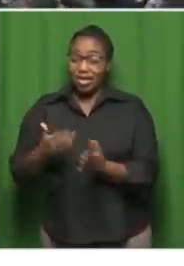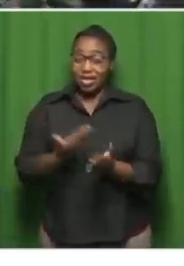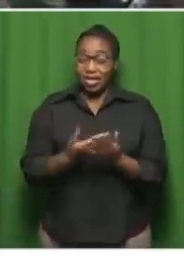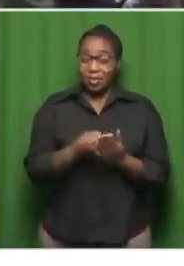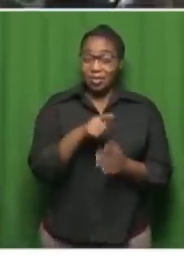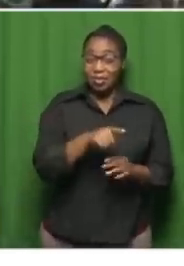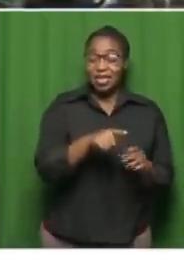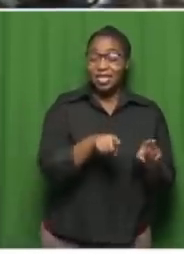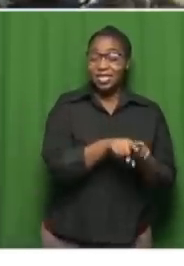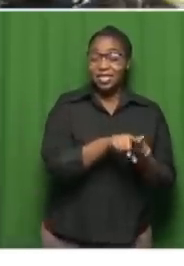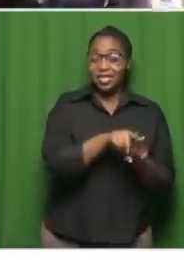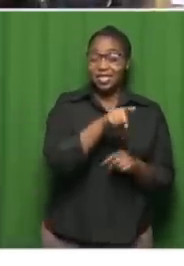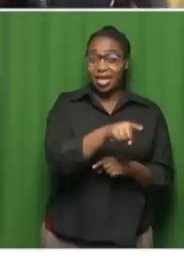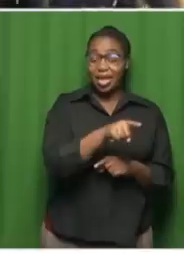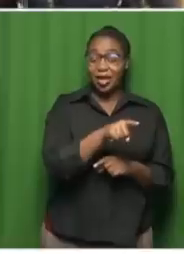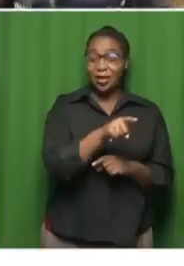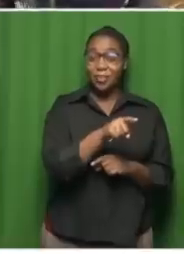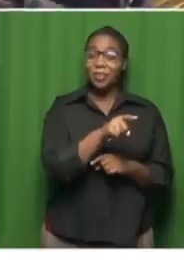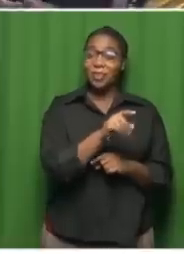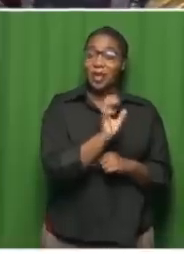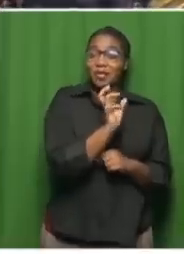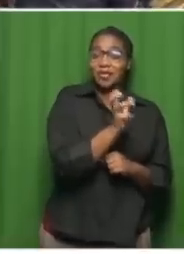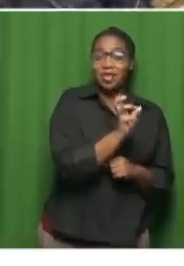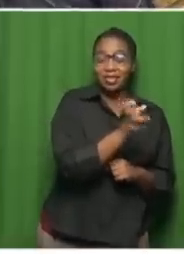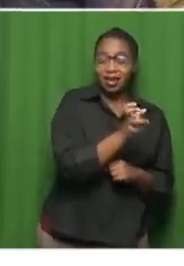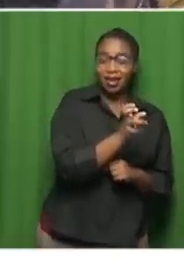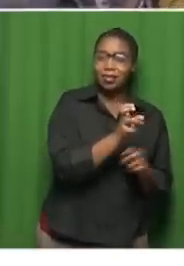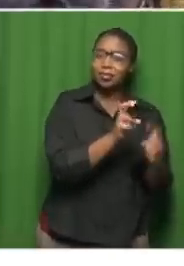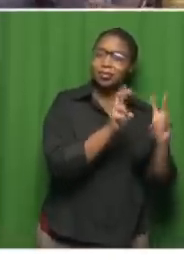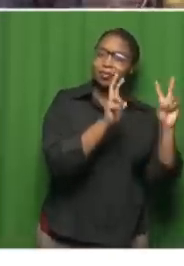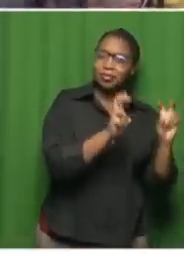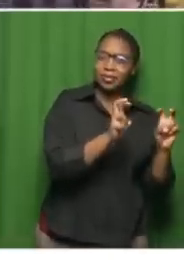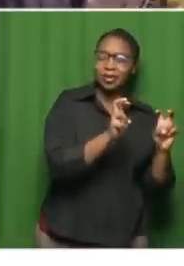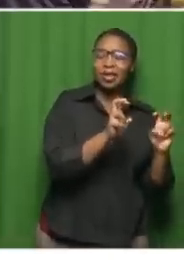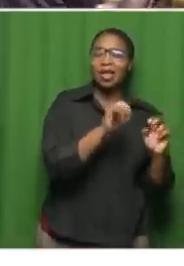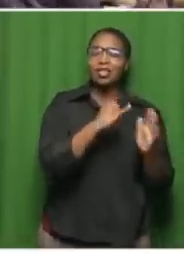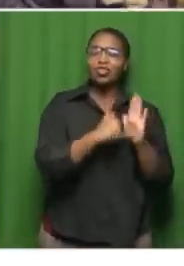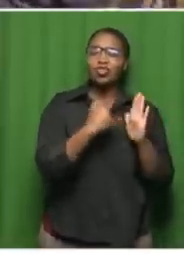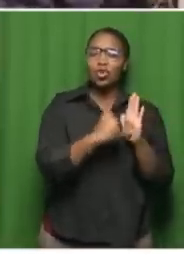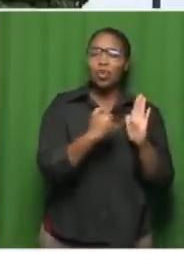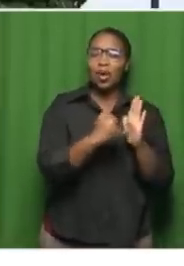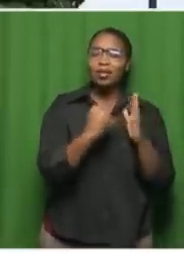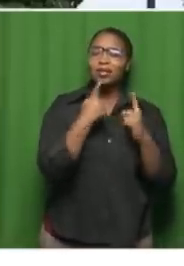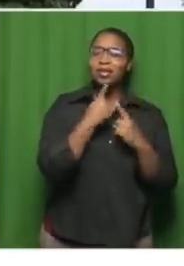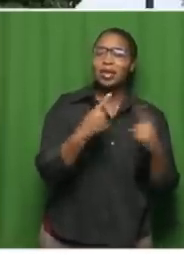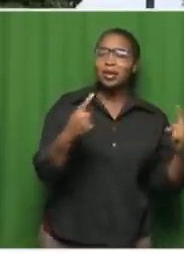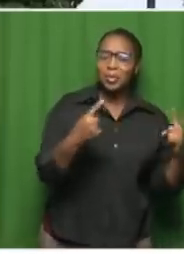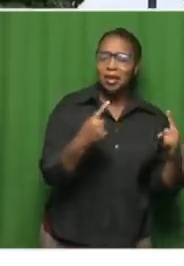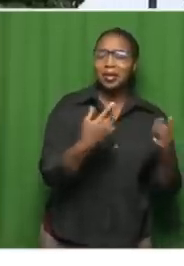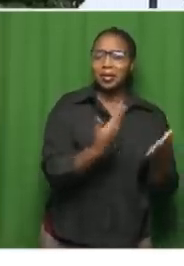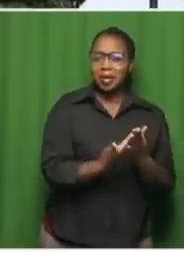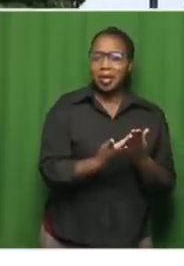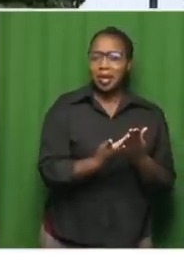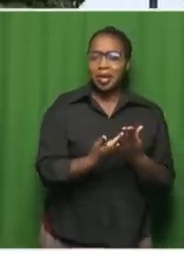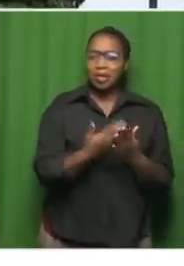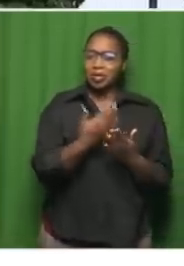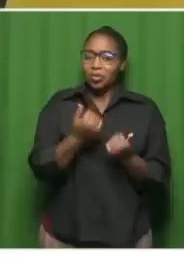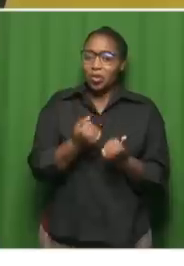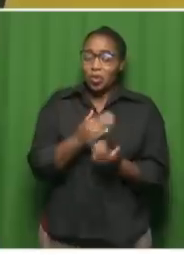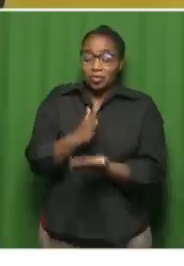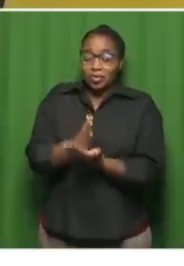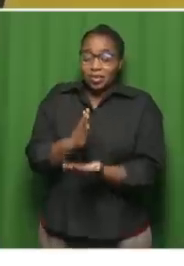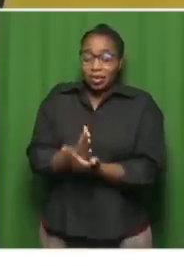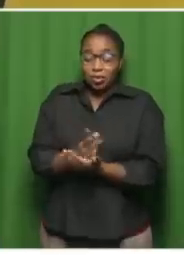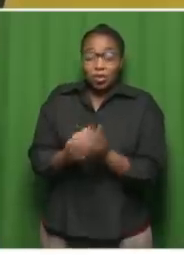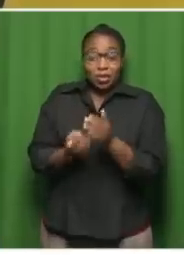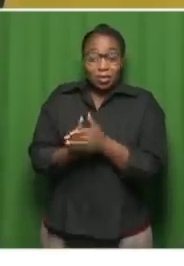I will not be surprised if there are factions of the African National Congress that will boo him, yeah, in the Free State. Yeah. But